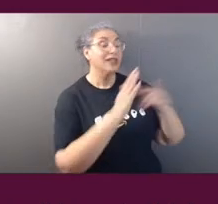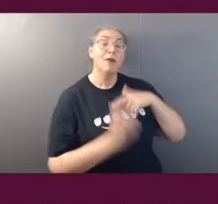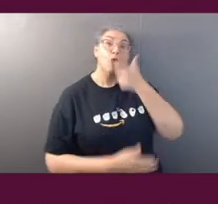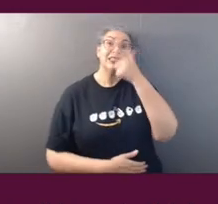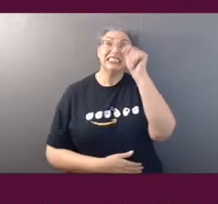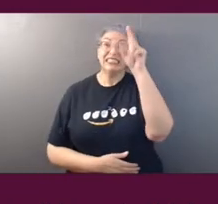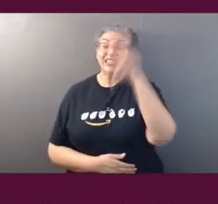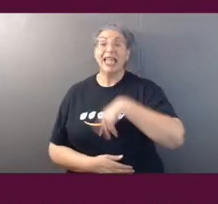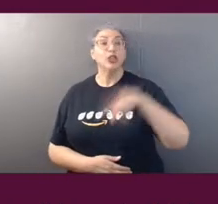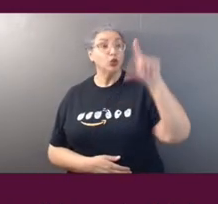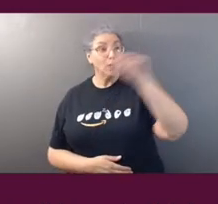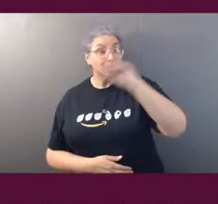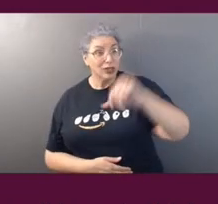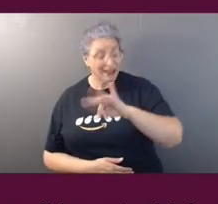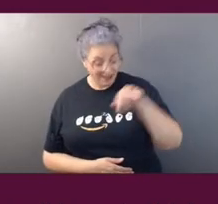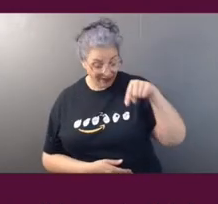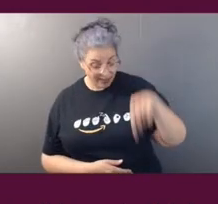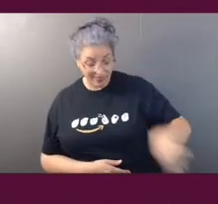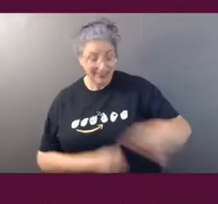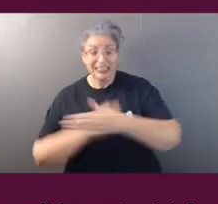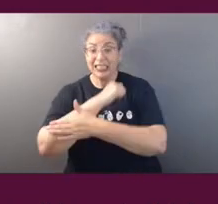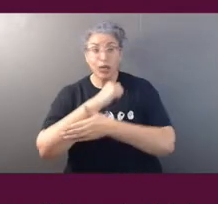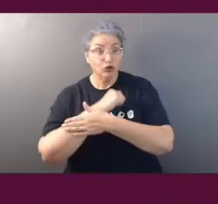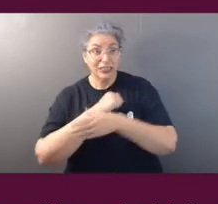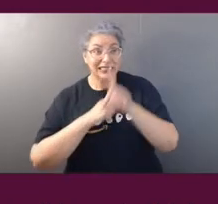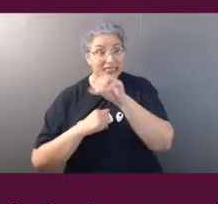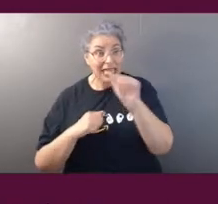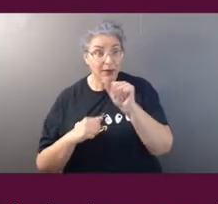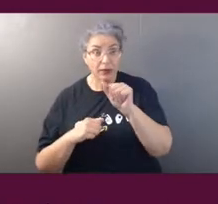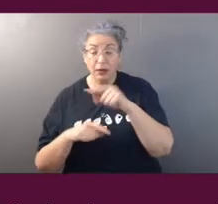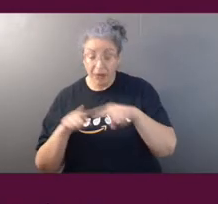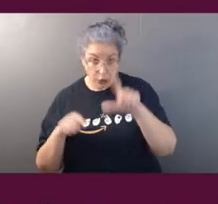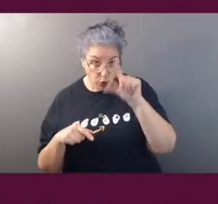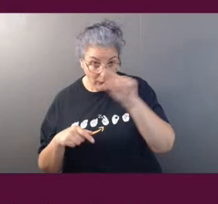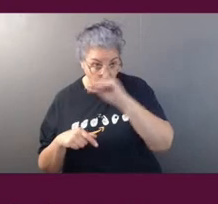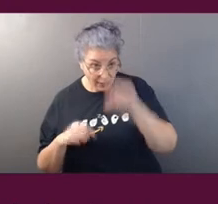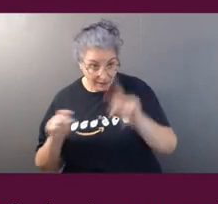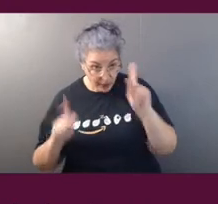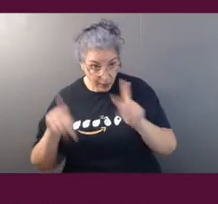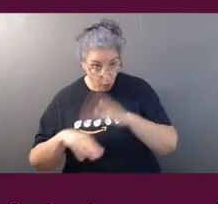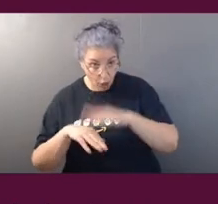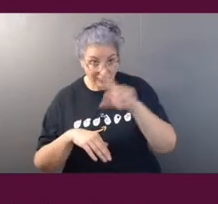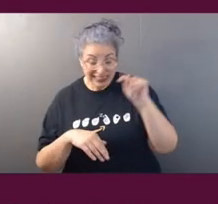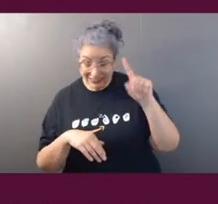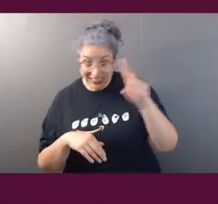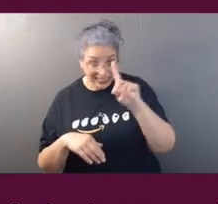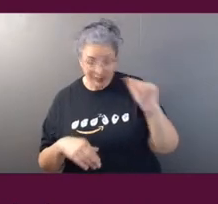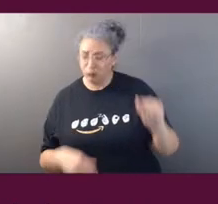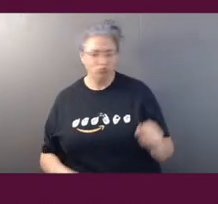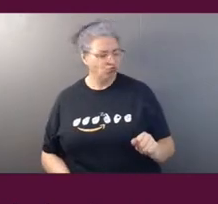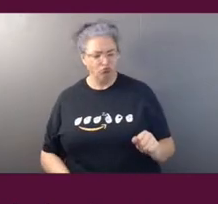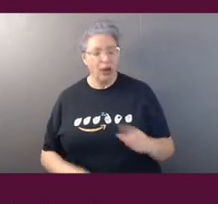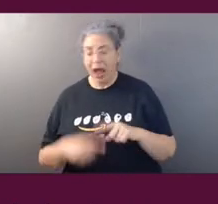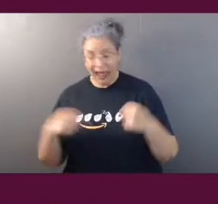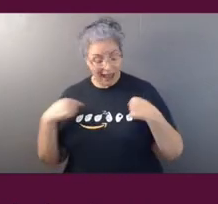watching TV and 20% of this country is disabled. We do not have 20% disability on television. So even though I am not disabled or